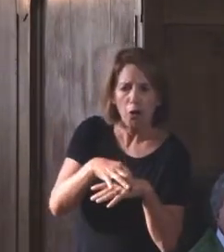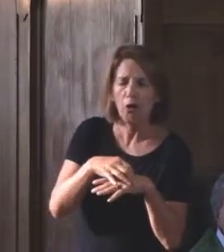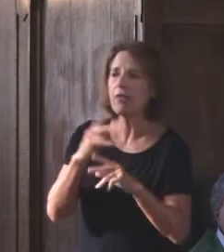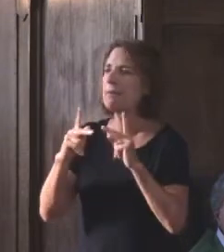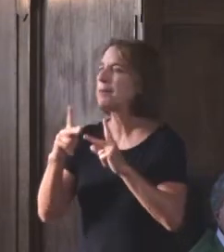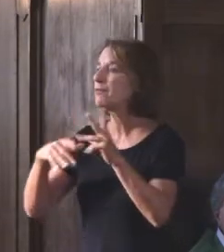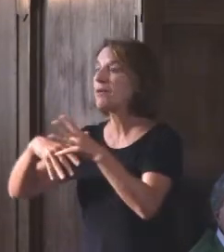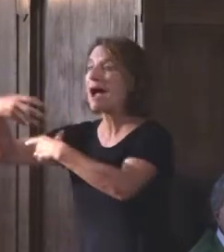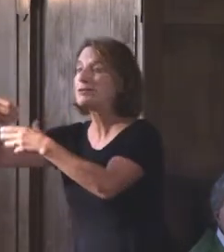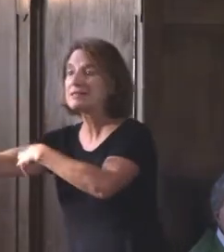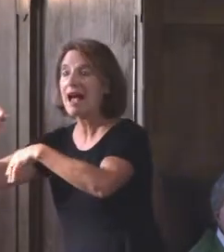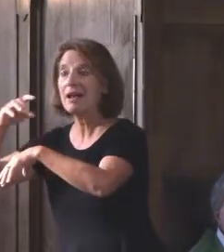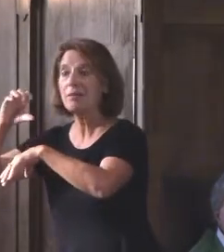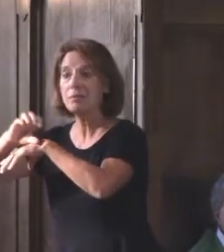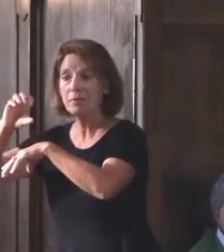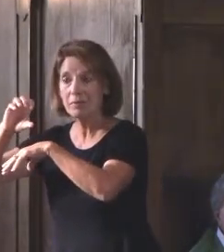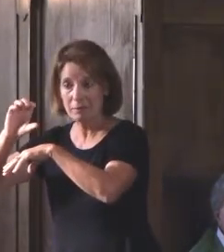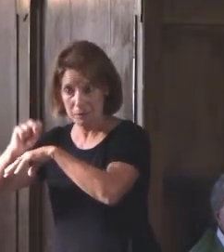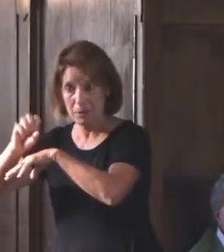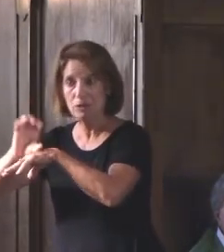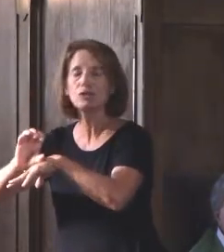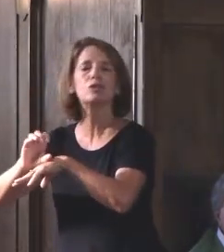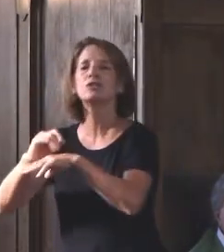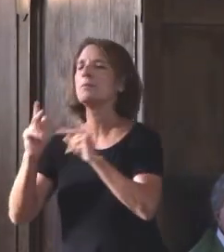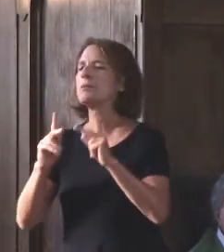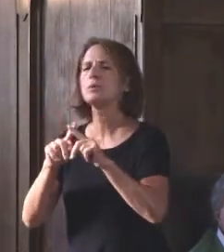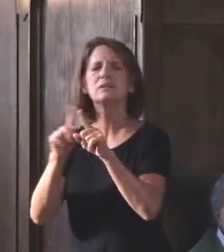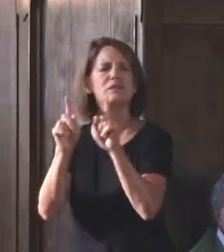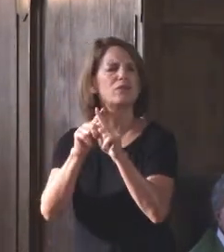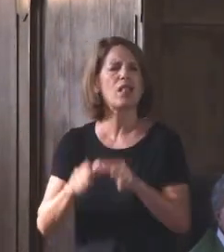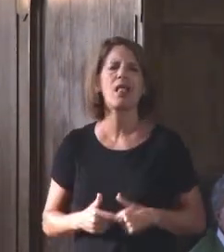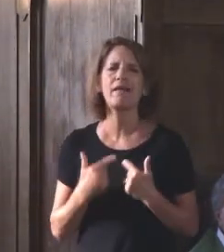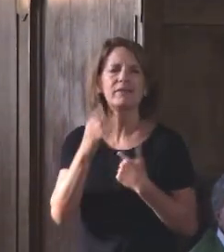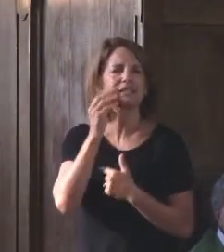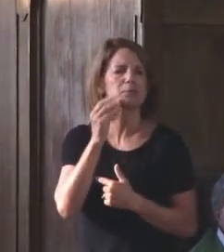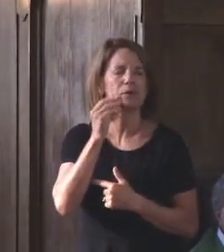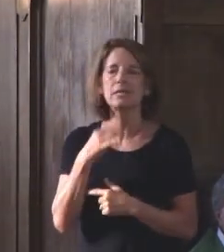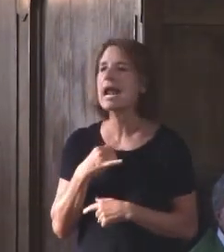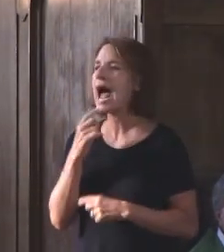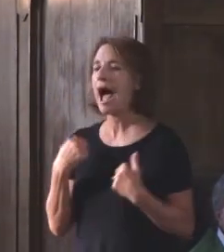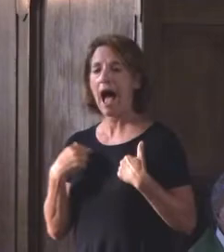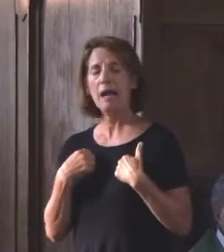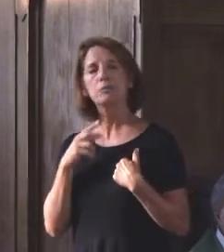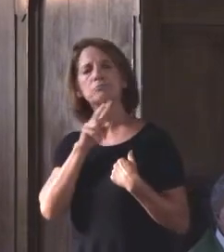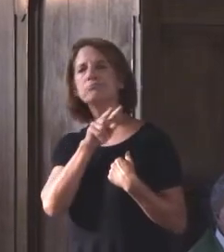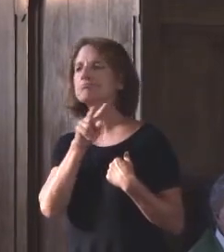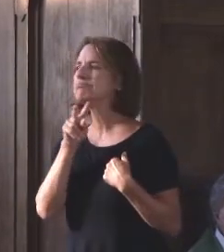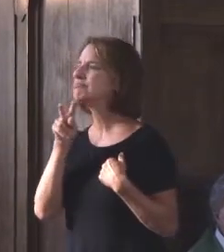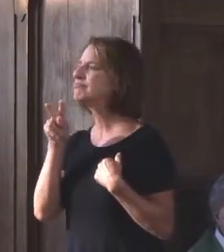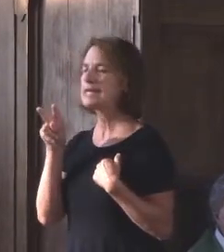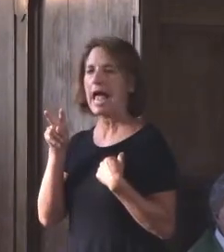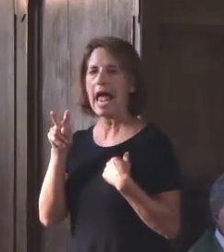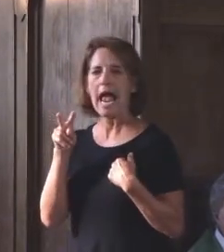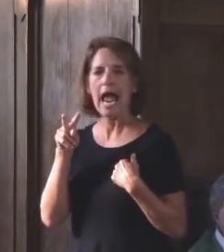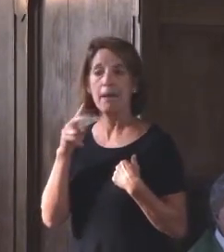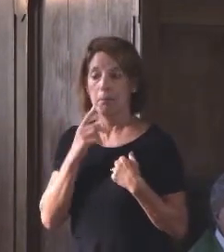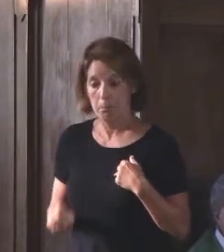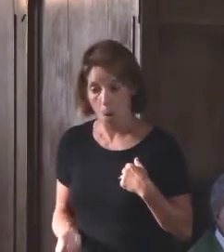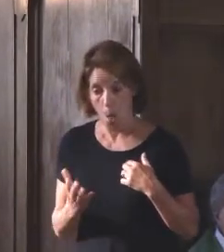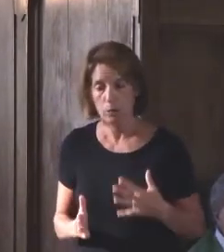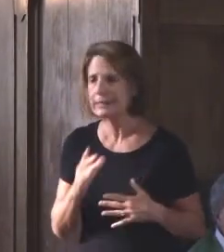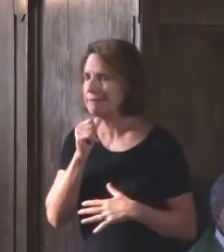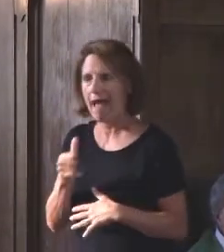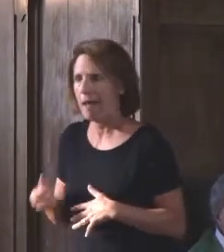parish, just people of all ages and different life experiences. And I was looking around, bowlers and non-bowlers, and I